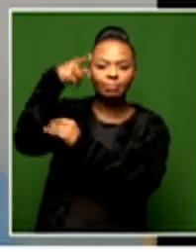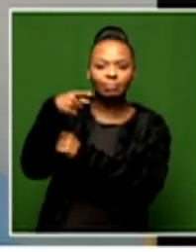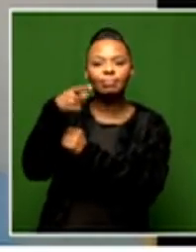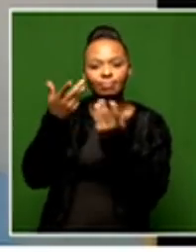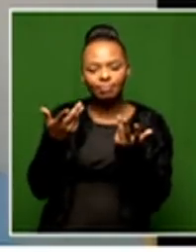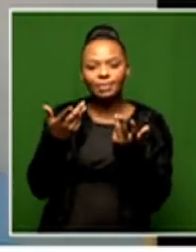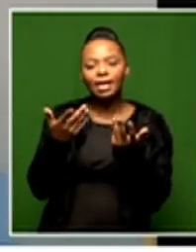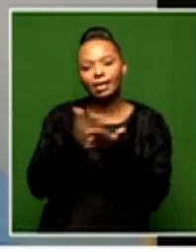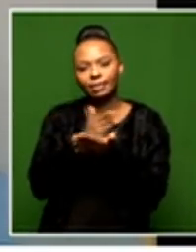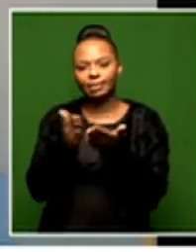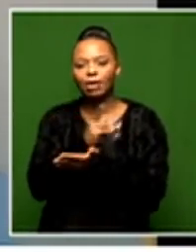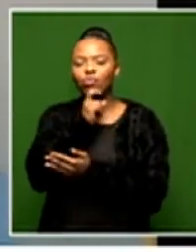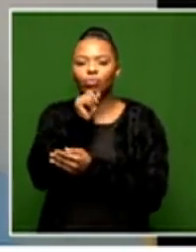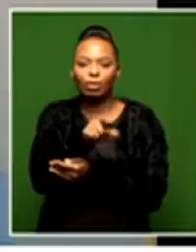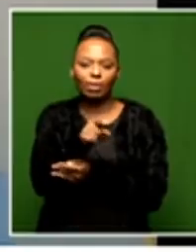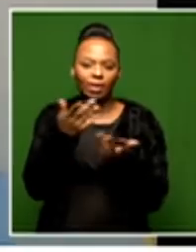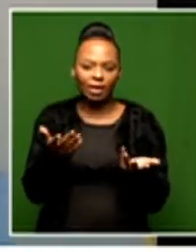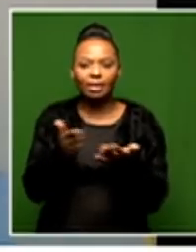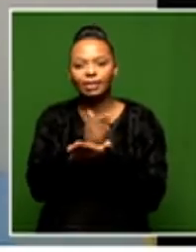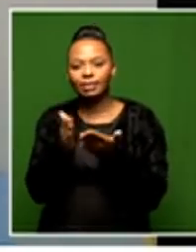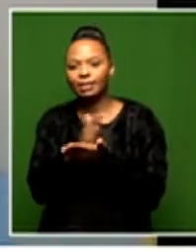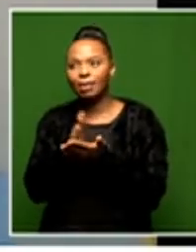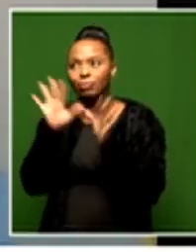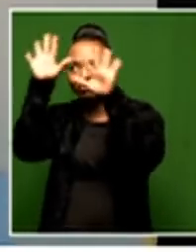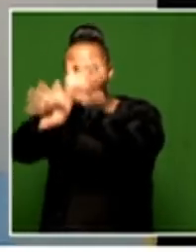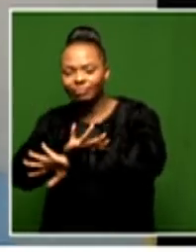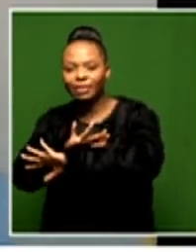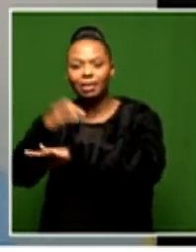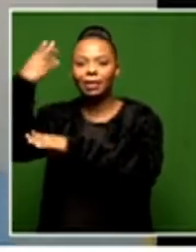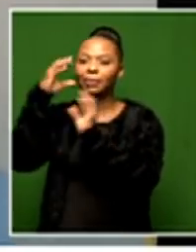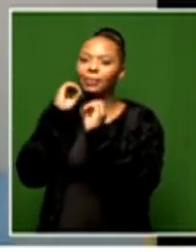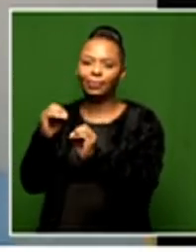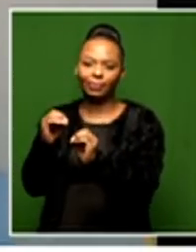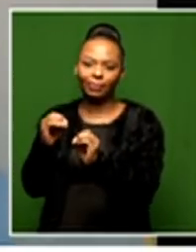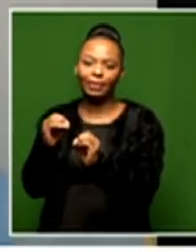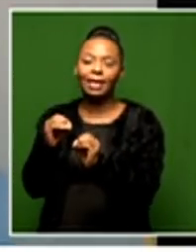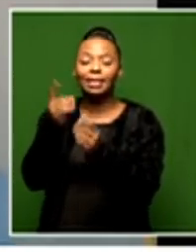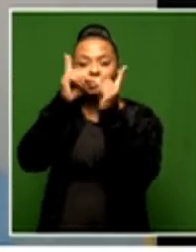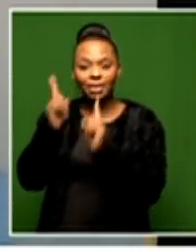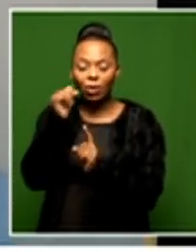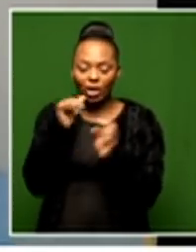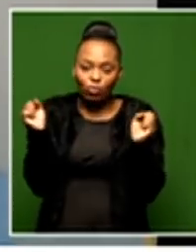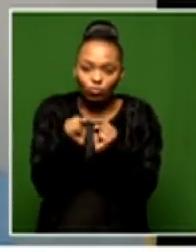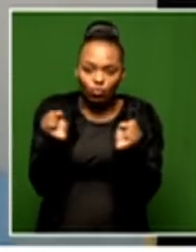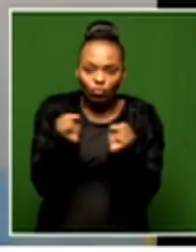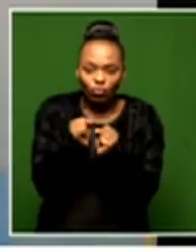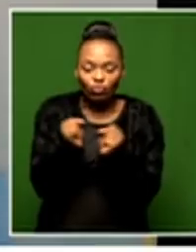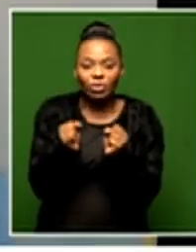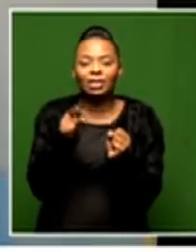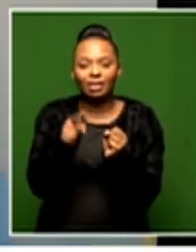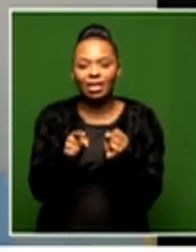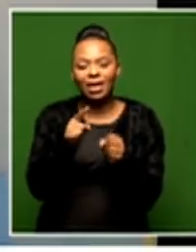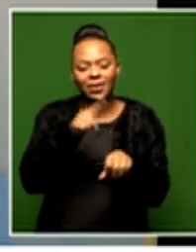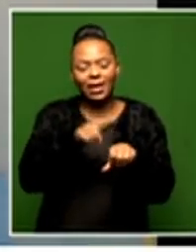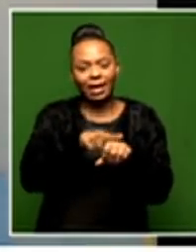course don't have it at the later evening hours when people get home, especially in the winter when that starts at perhaps 5